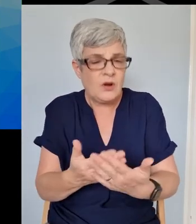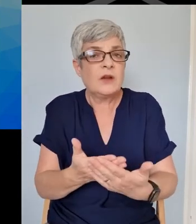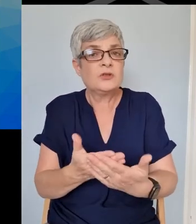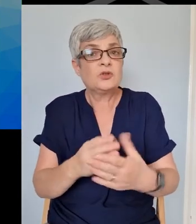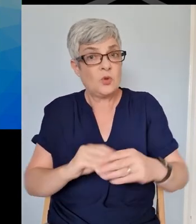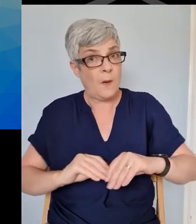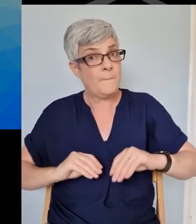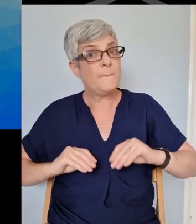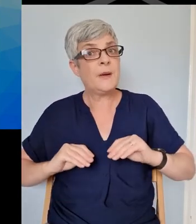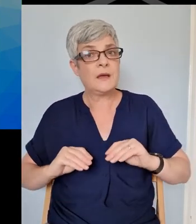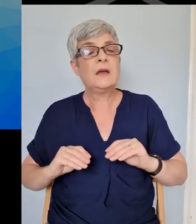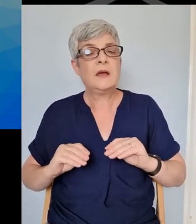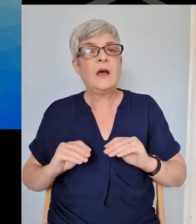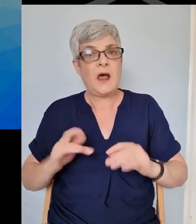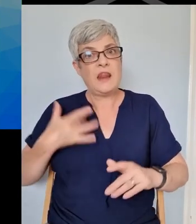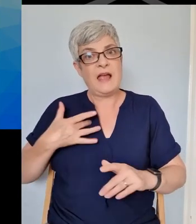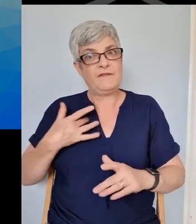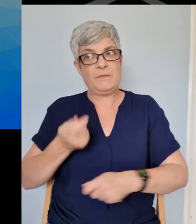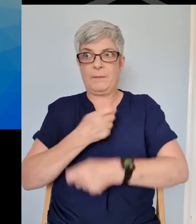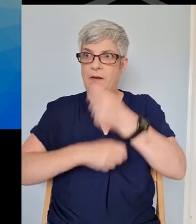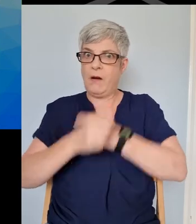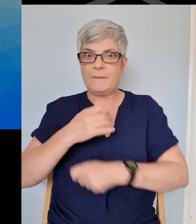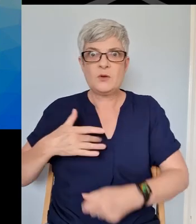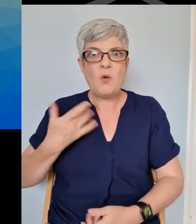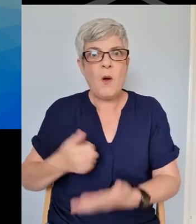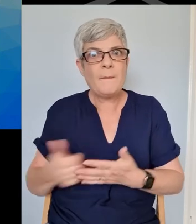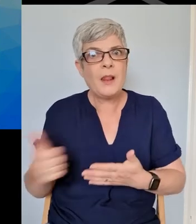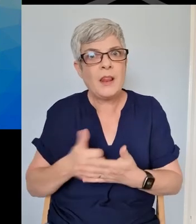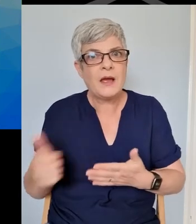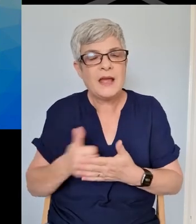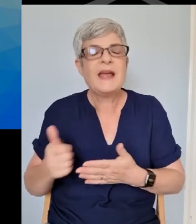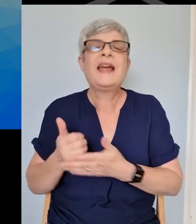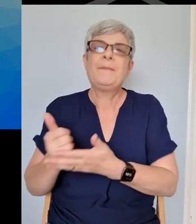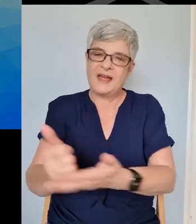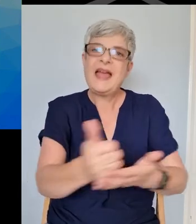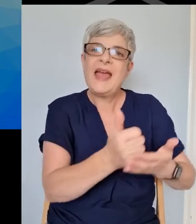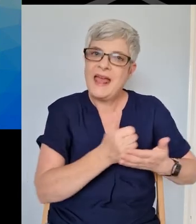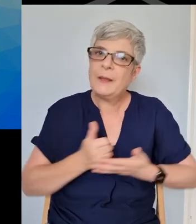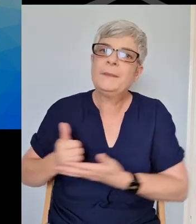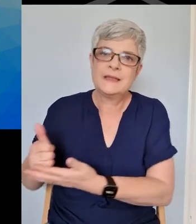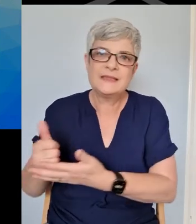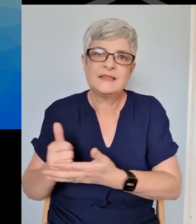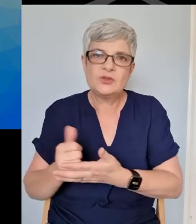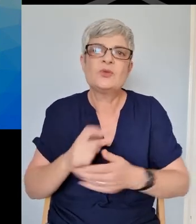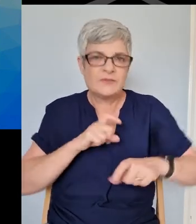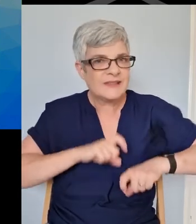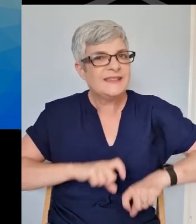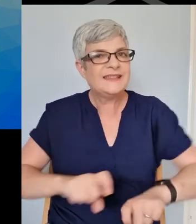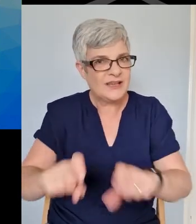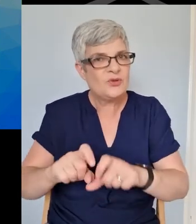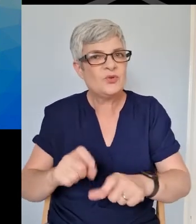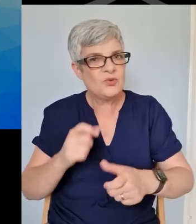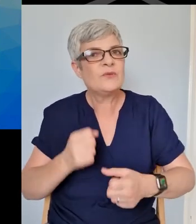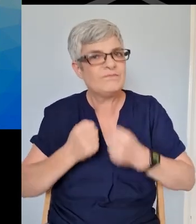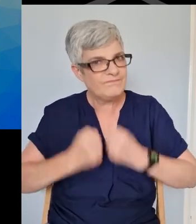to return to normal. Help us to stay vigilant and to follow the rules so that further advances can be